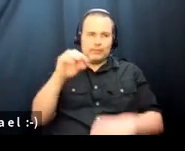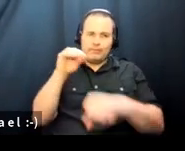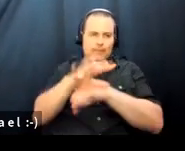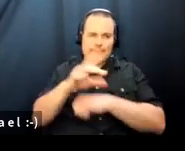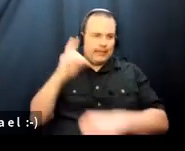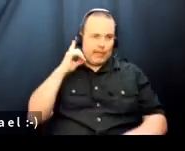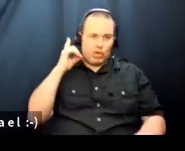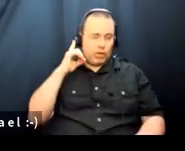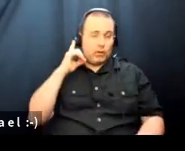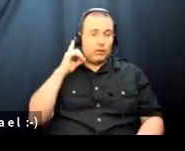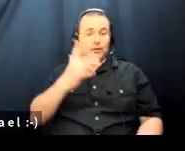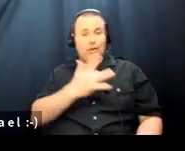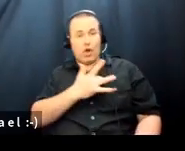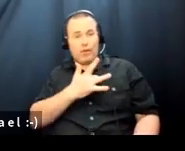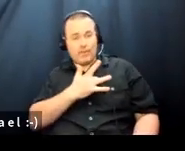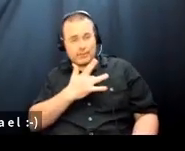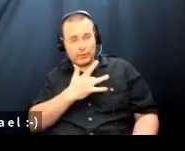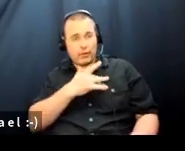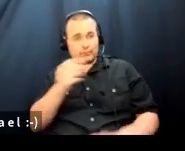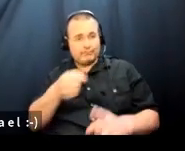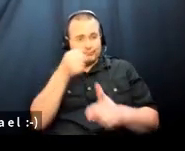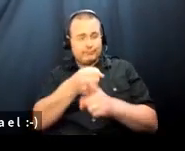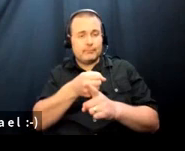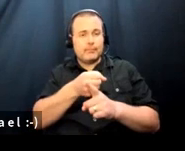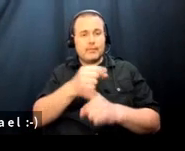It affects cardiovascular, it affects